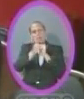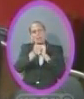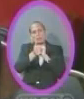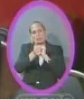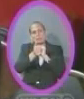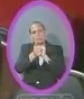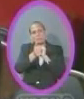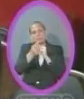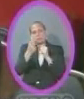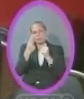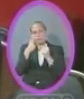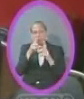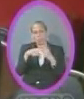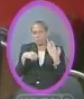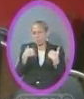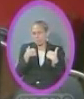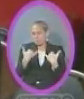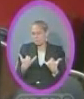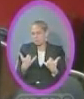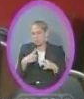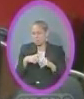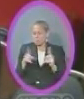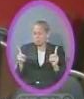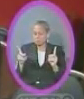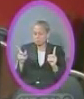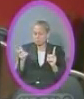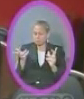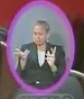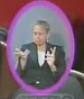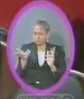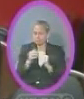system as they exist. But simply say,